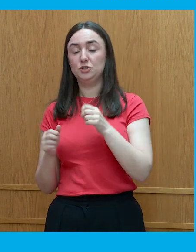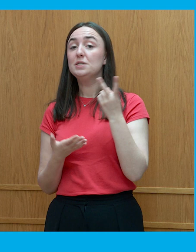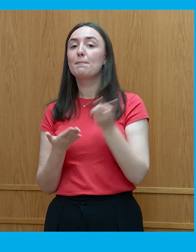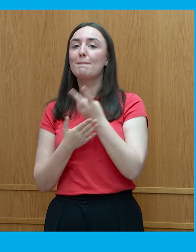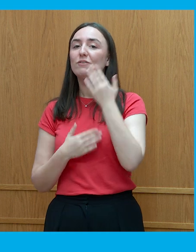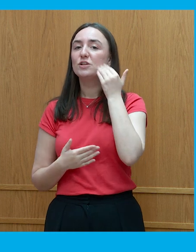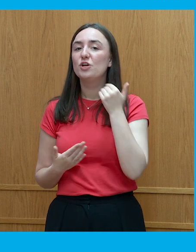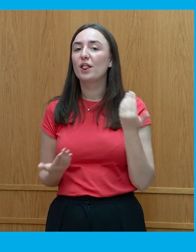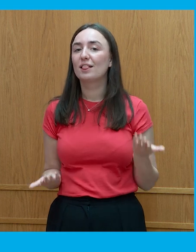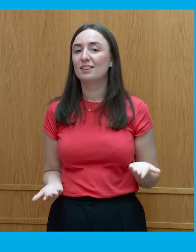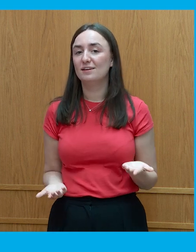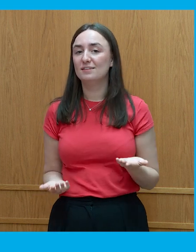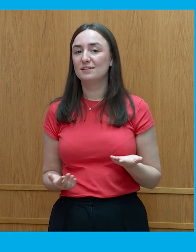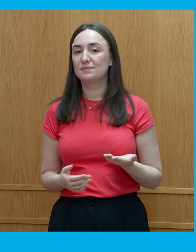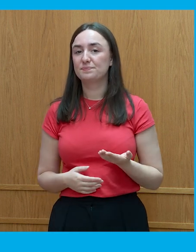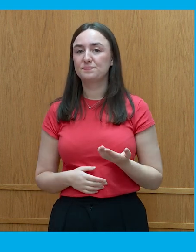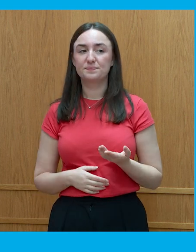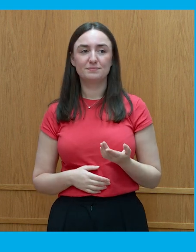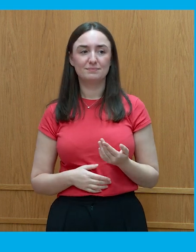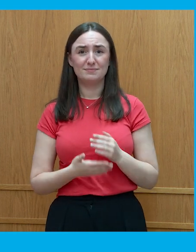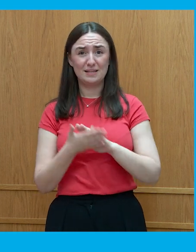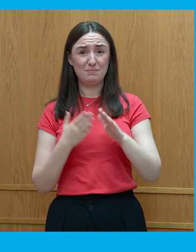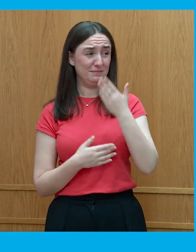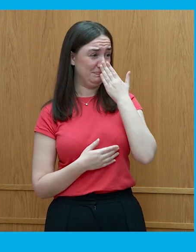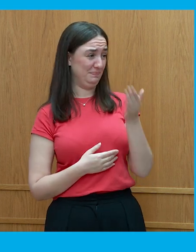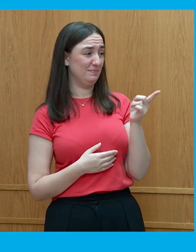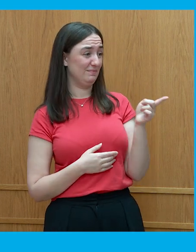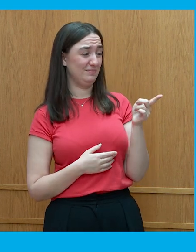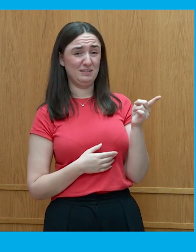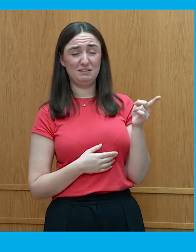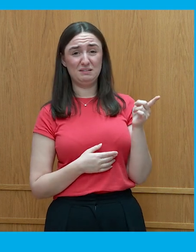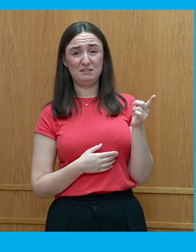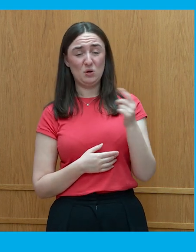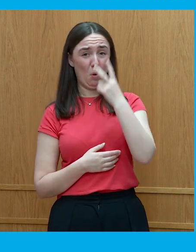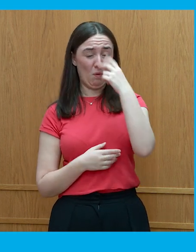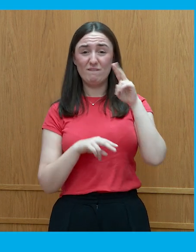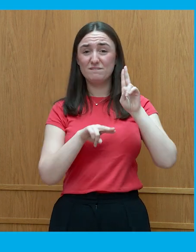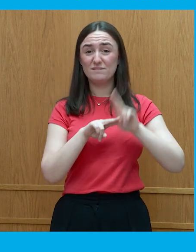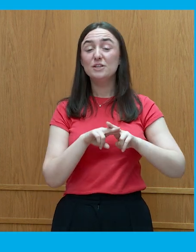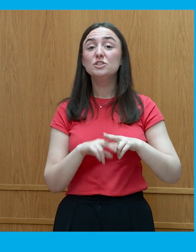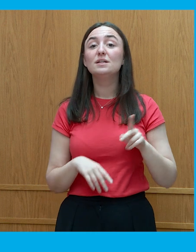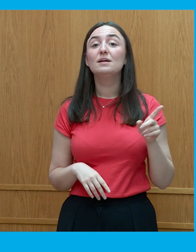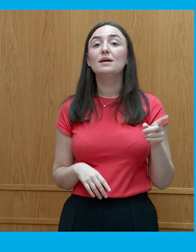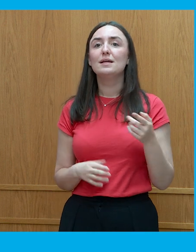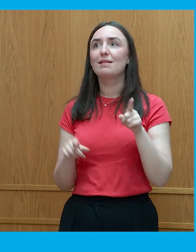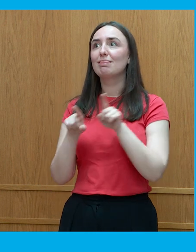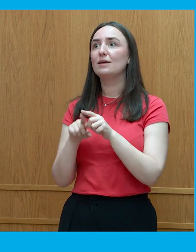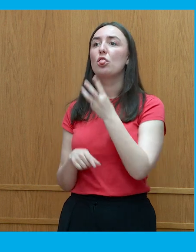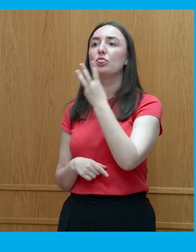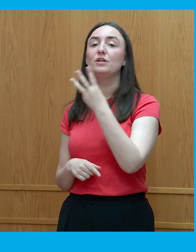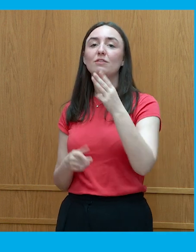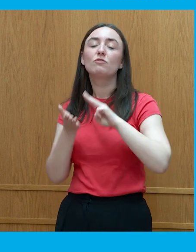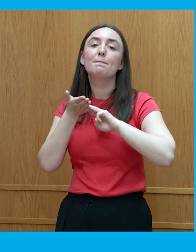identity. And I think it just made him look so out of touch, because I think there's more than 33 million Americans who identify